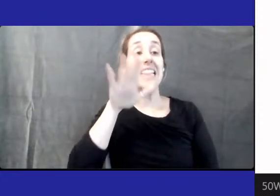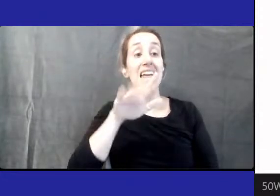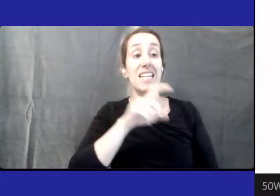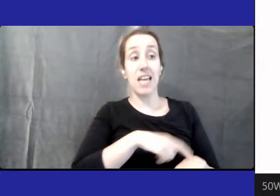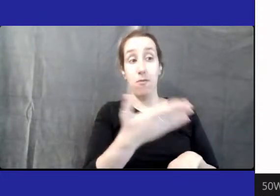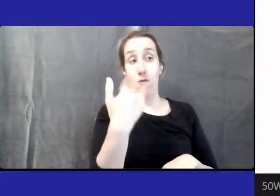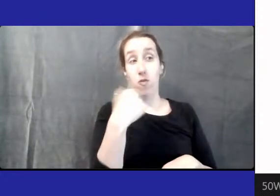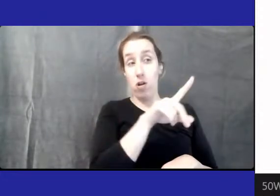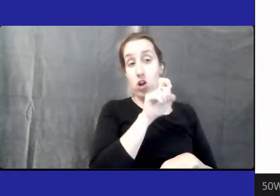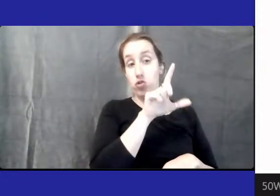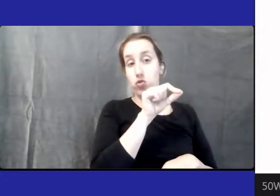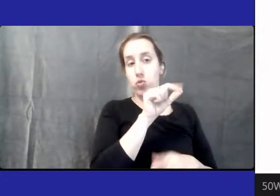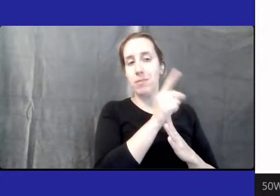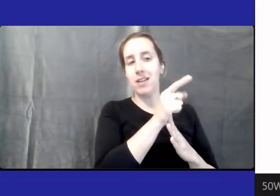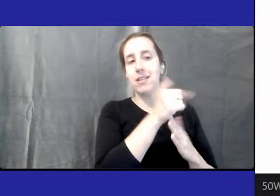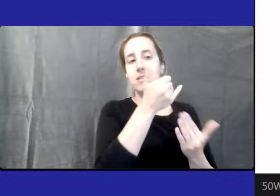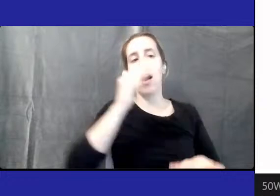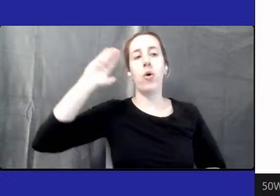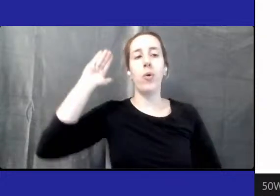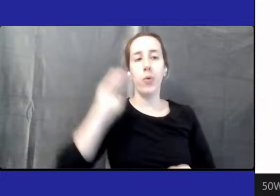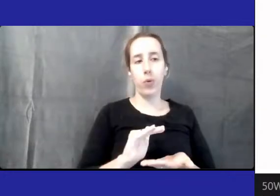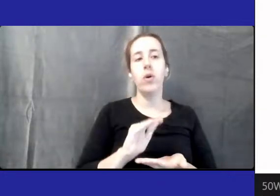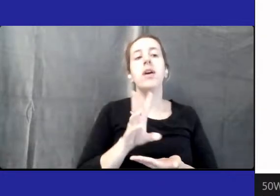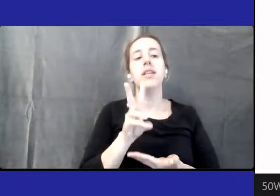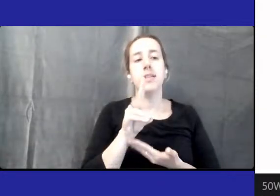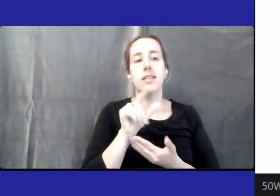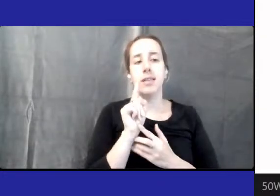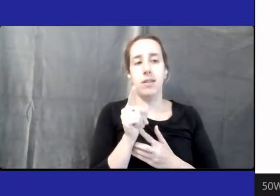almost a 50% decrease at South Brooklyn.